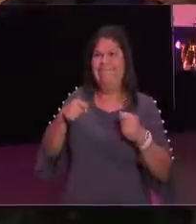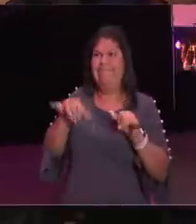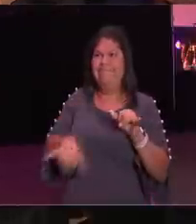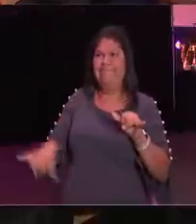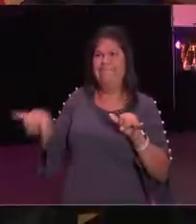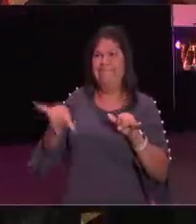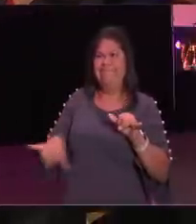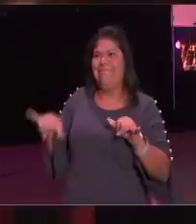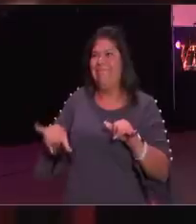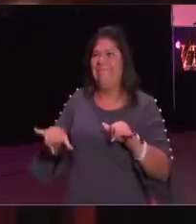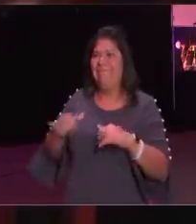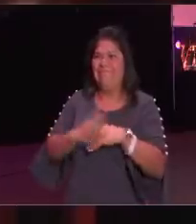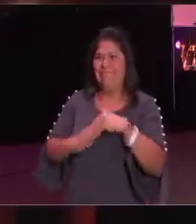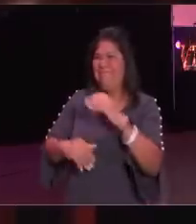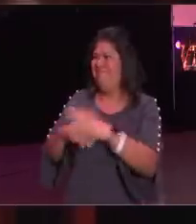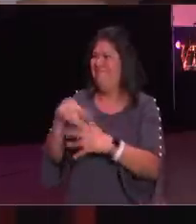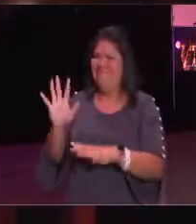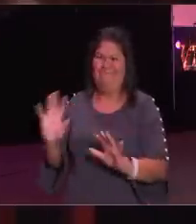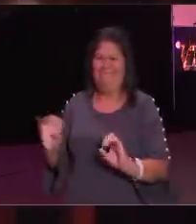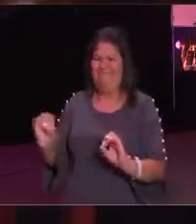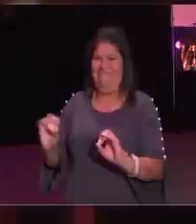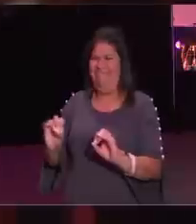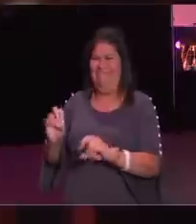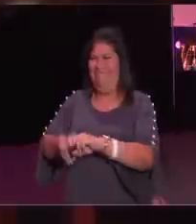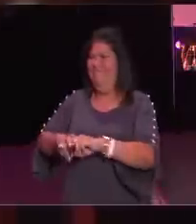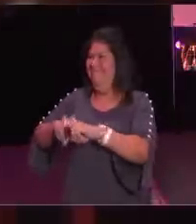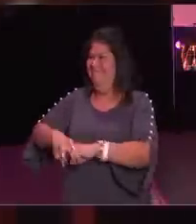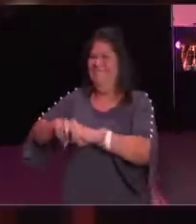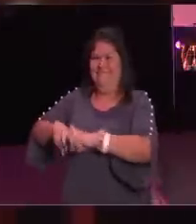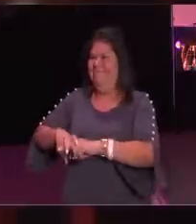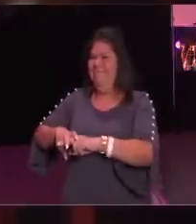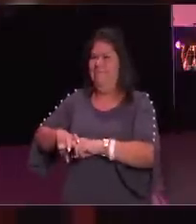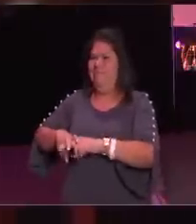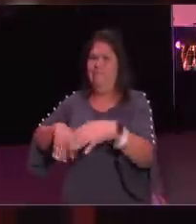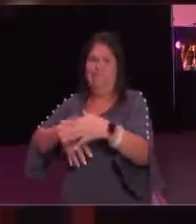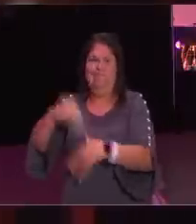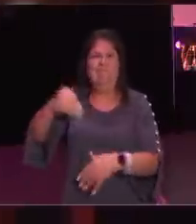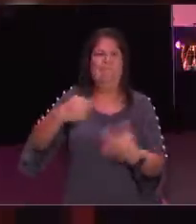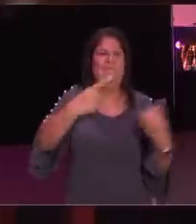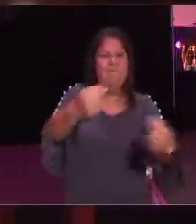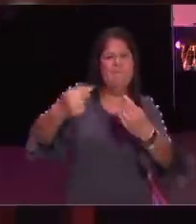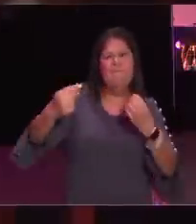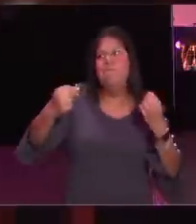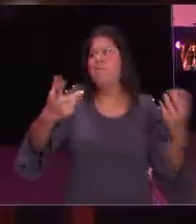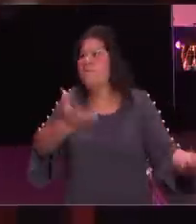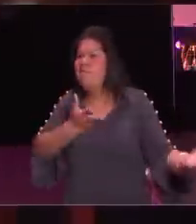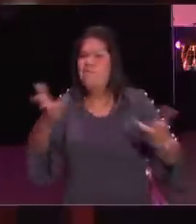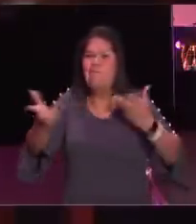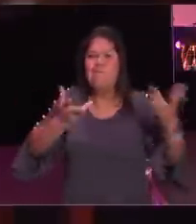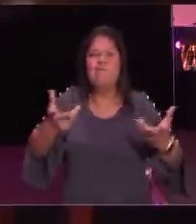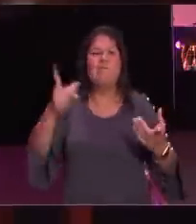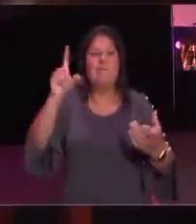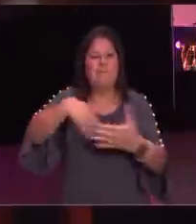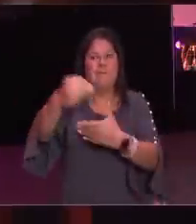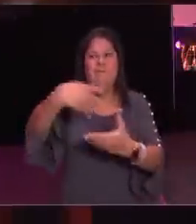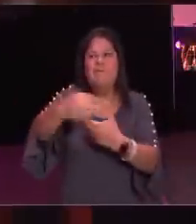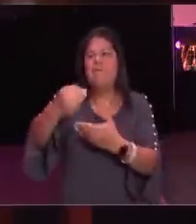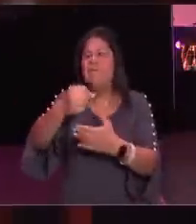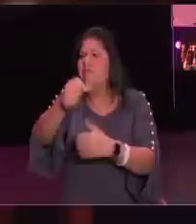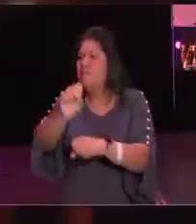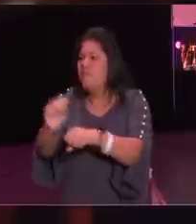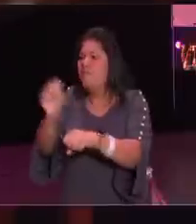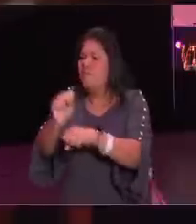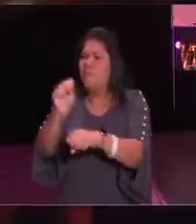no longer find a comfortable spot to sit. I've got to get out and I've got to serve. I've got to go out to